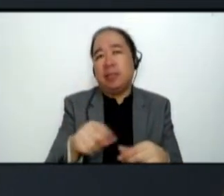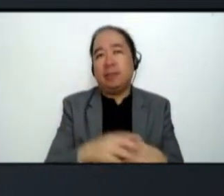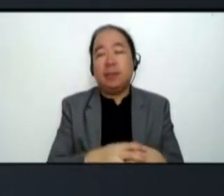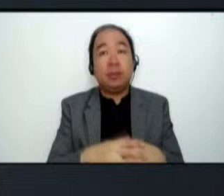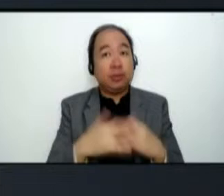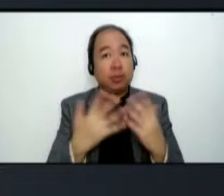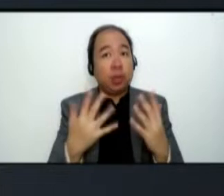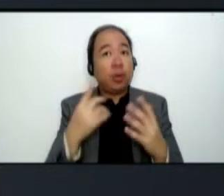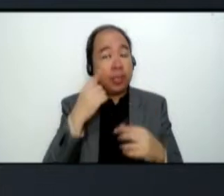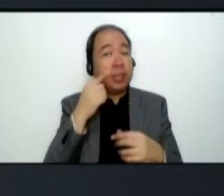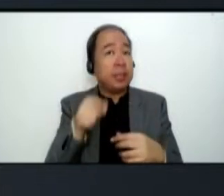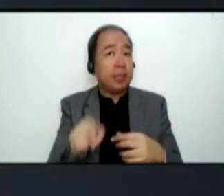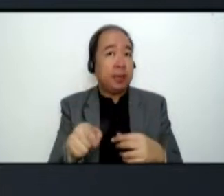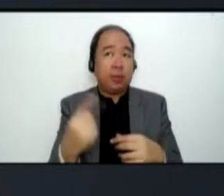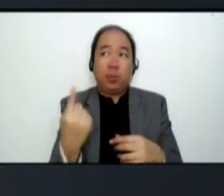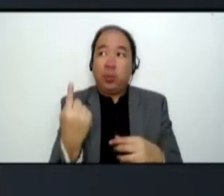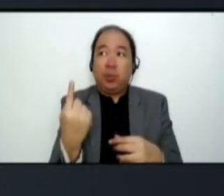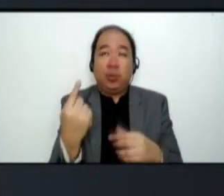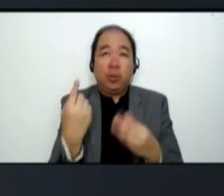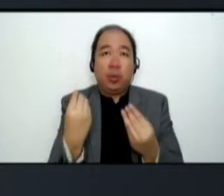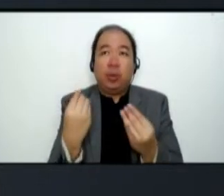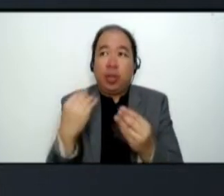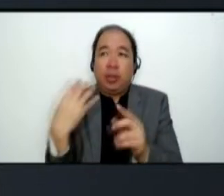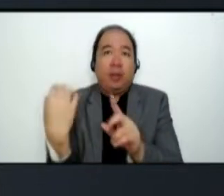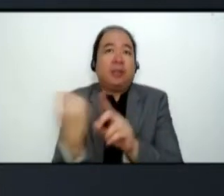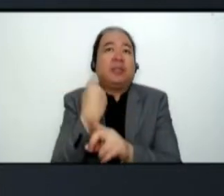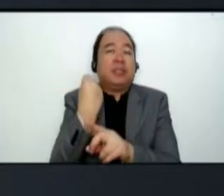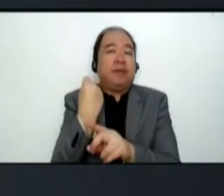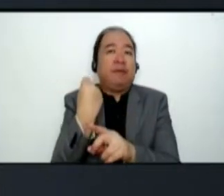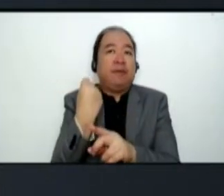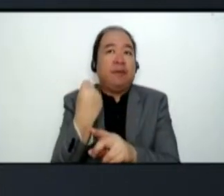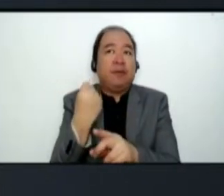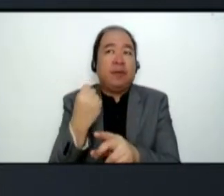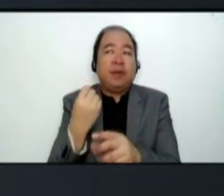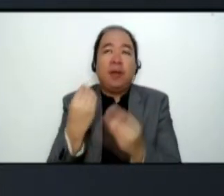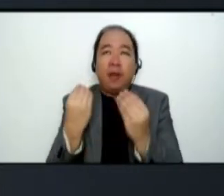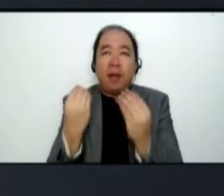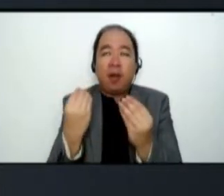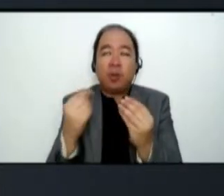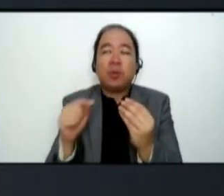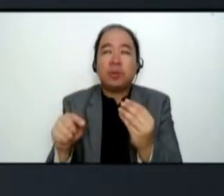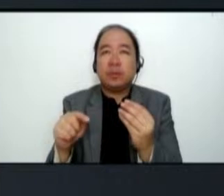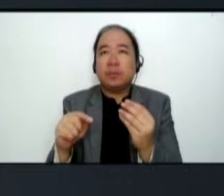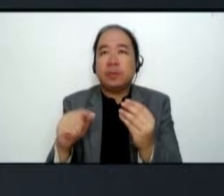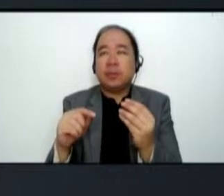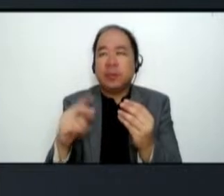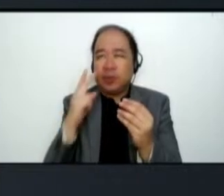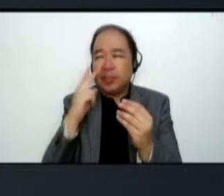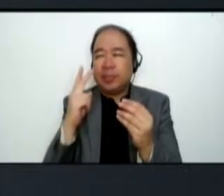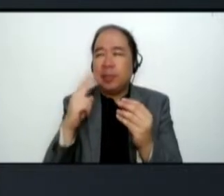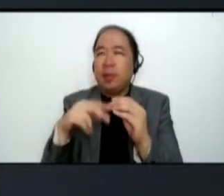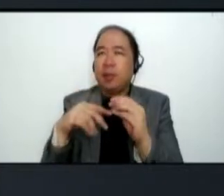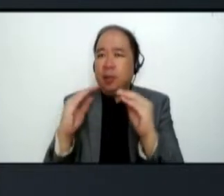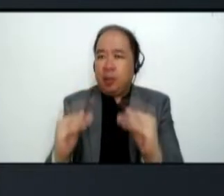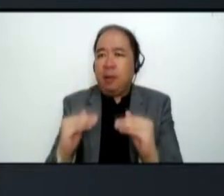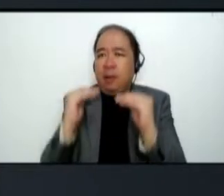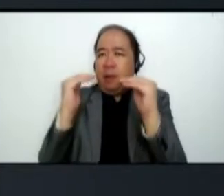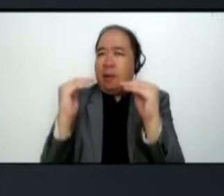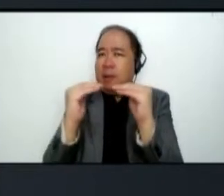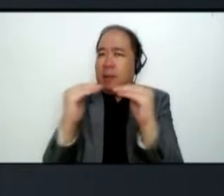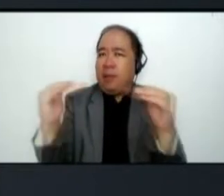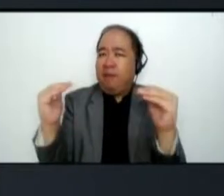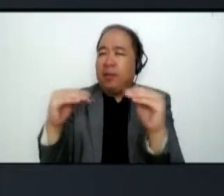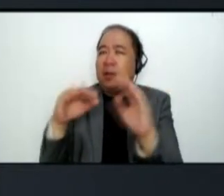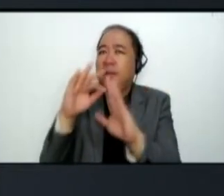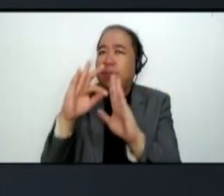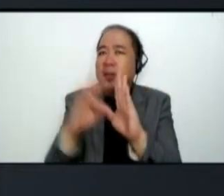be and only be achieved by a higher level of policies. For example, how we can make our